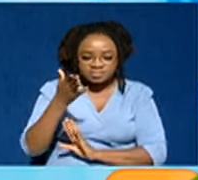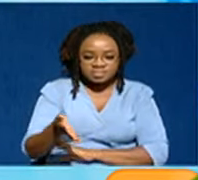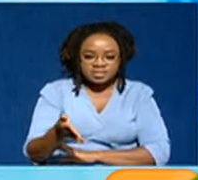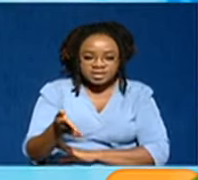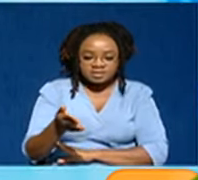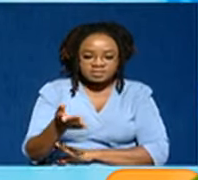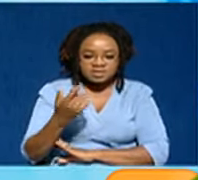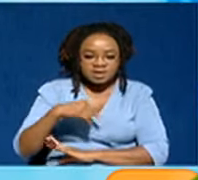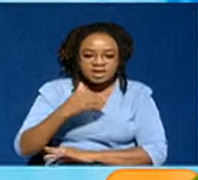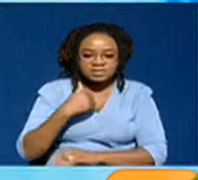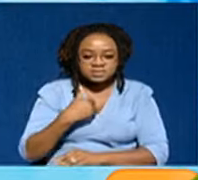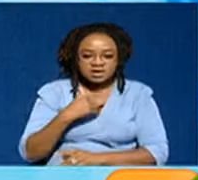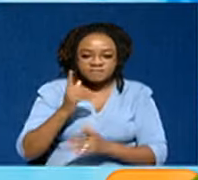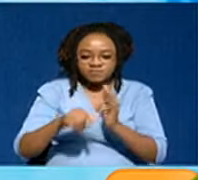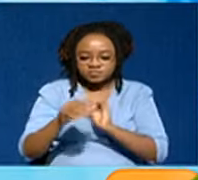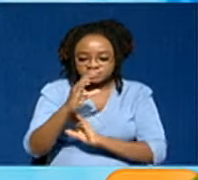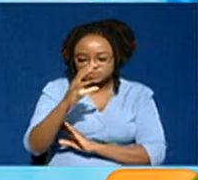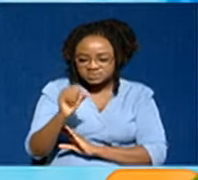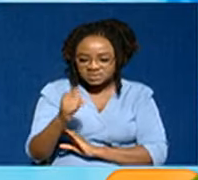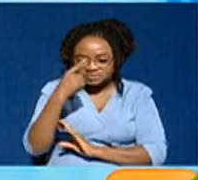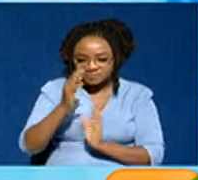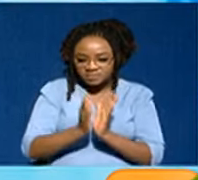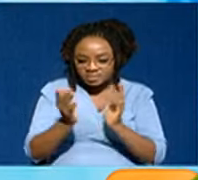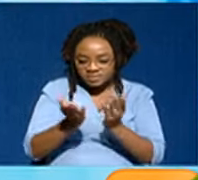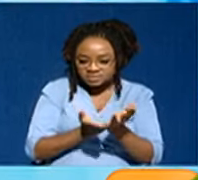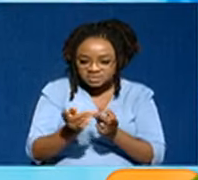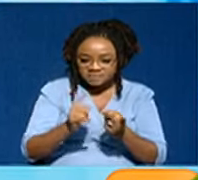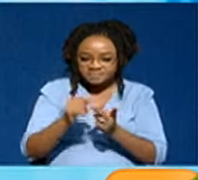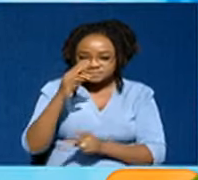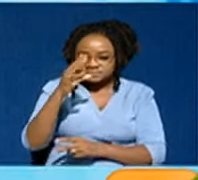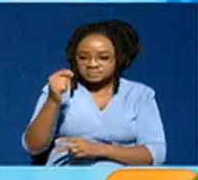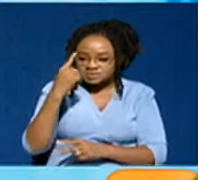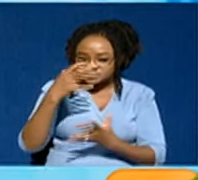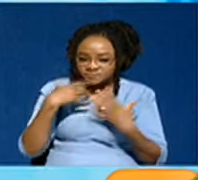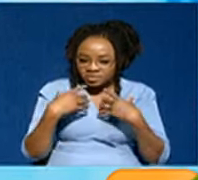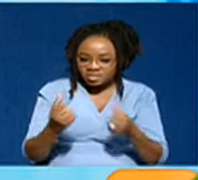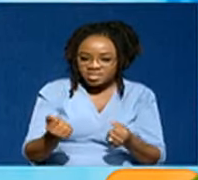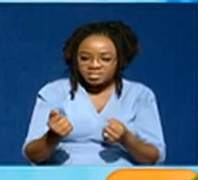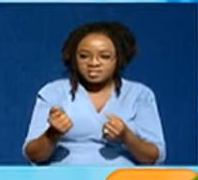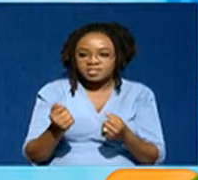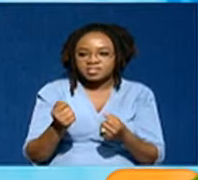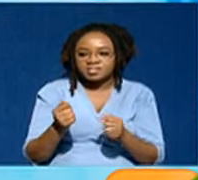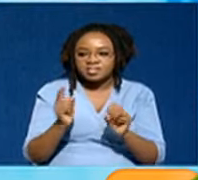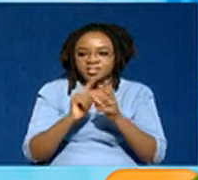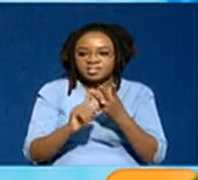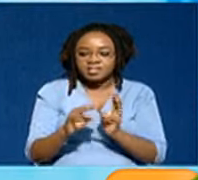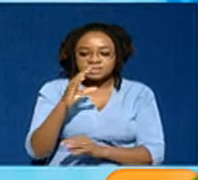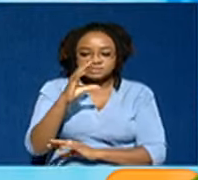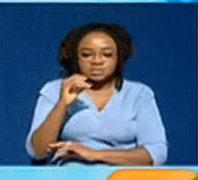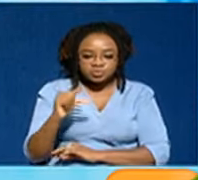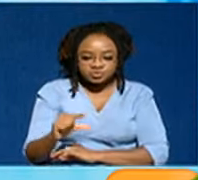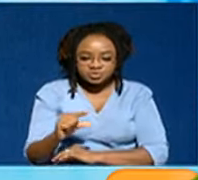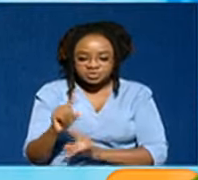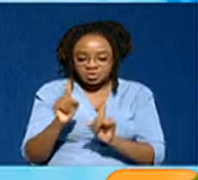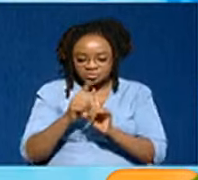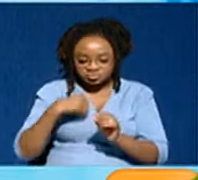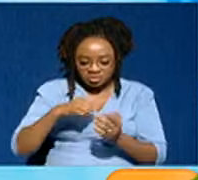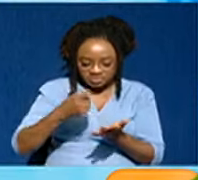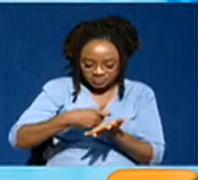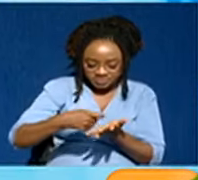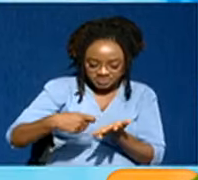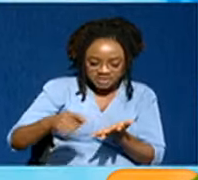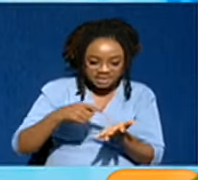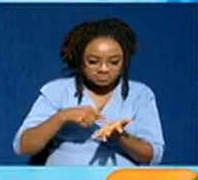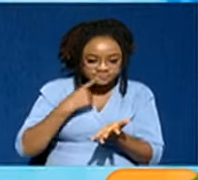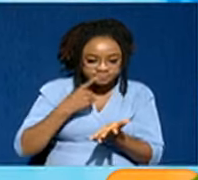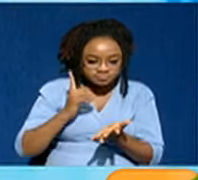had a CS for public service, CS for health, the COG, and we signed that